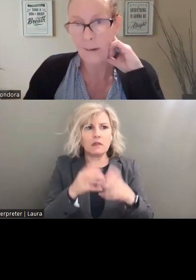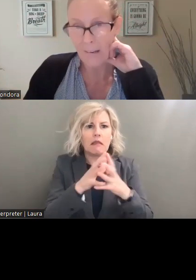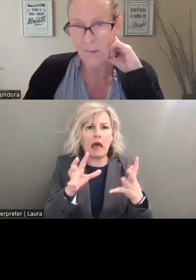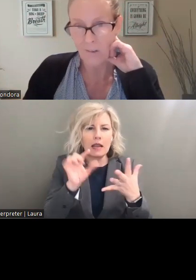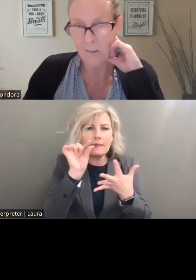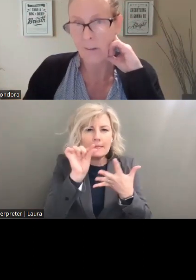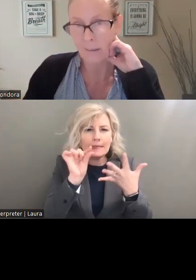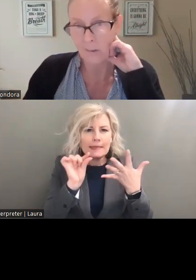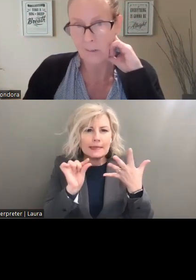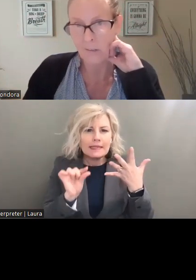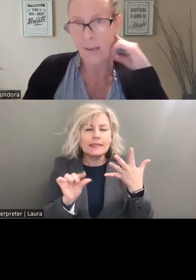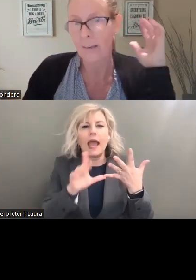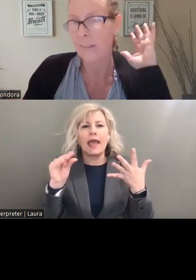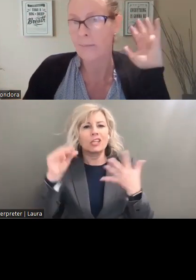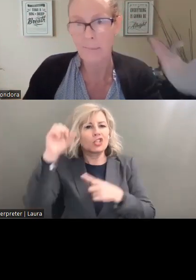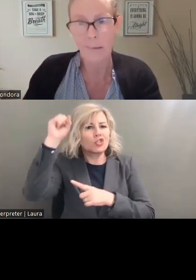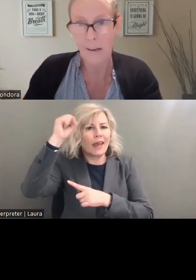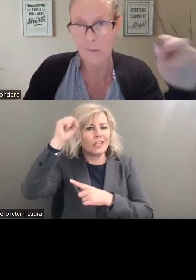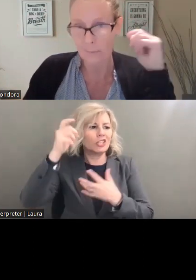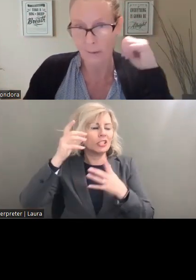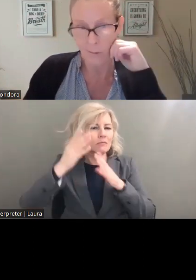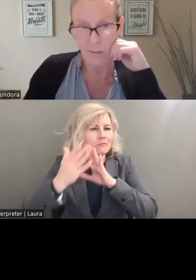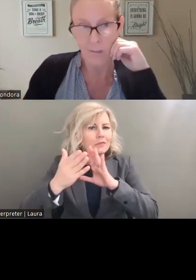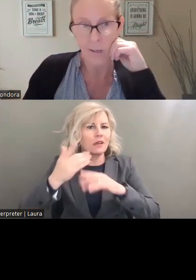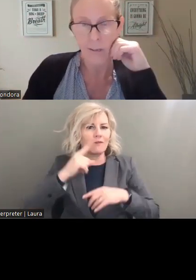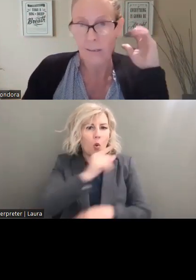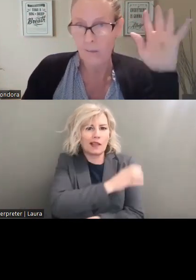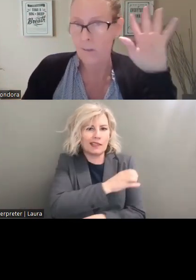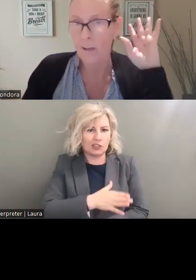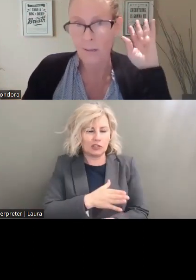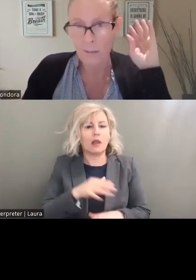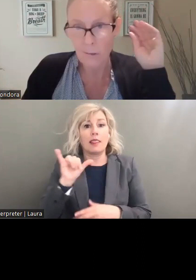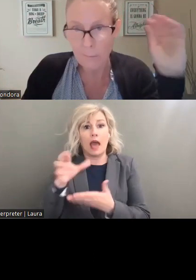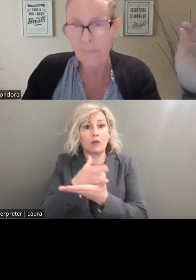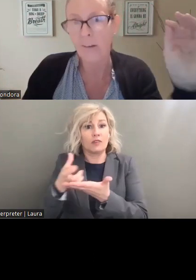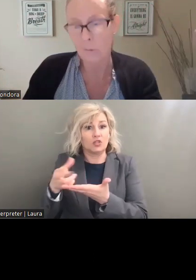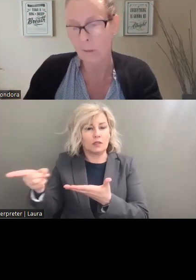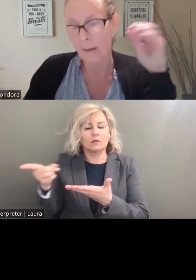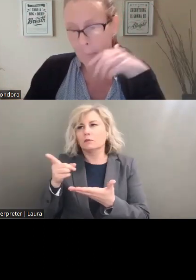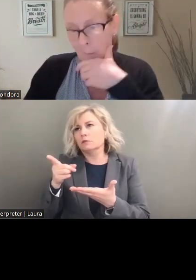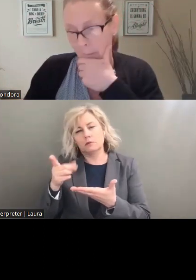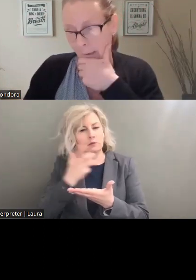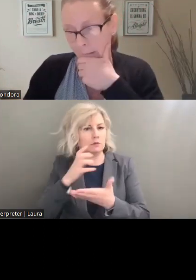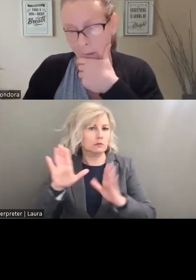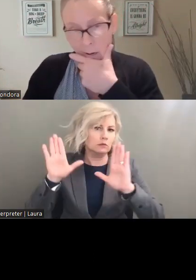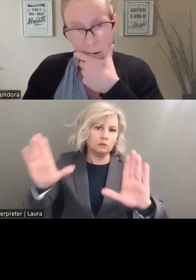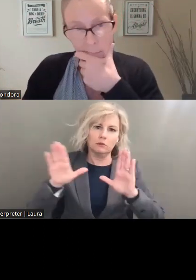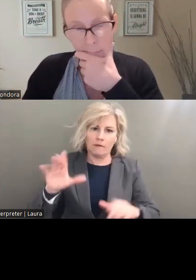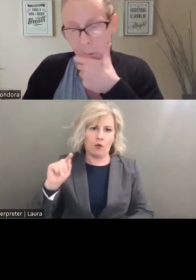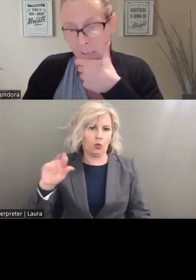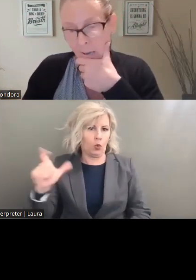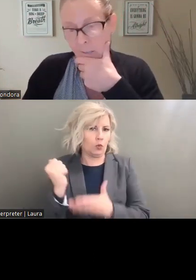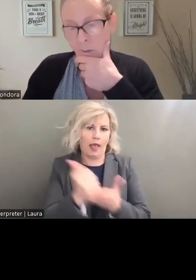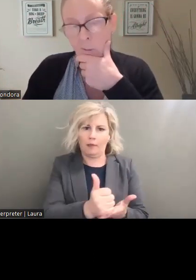of strategies for clinicians. And the family engagement resource is just a terrific tool to help you with